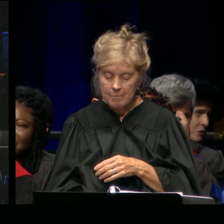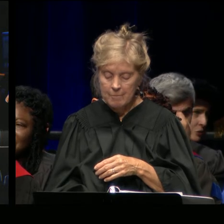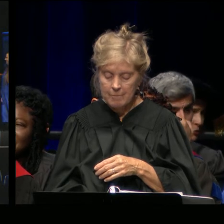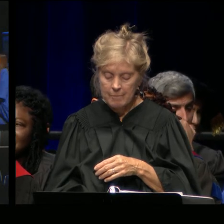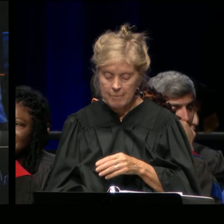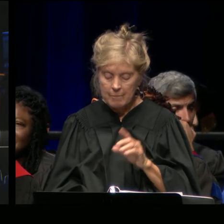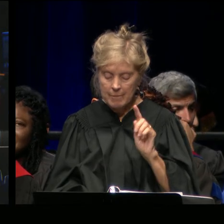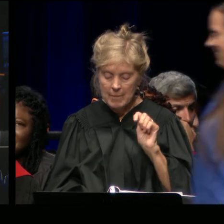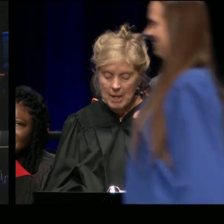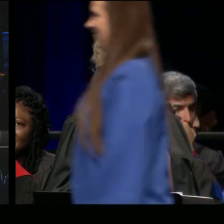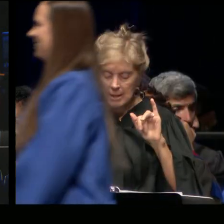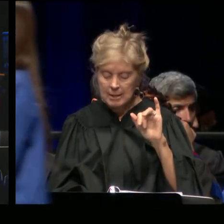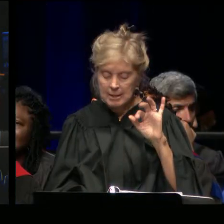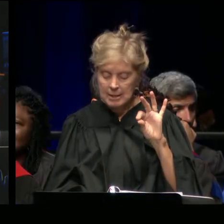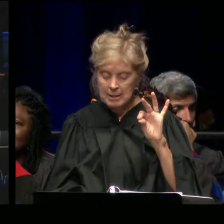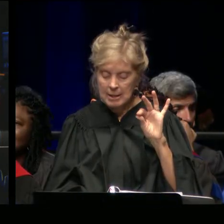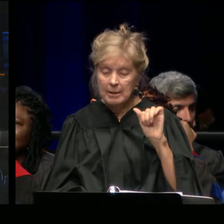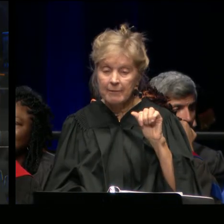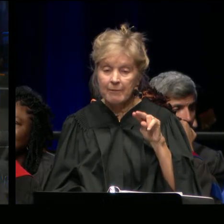Tiffany Lesko.